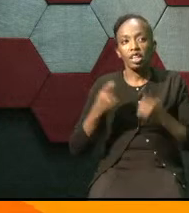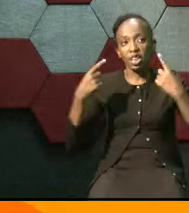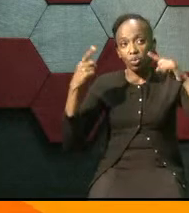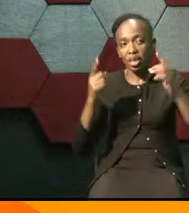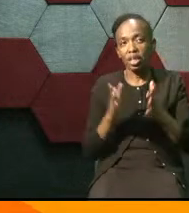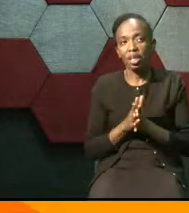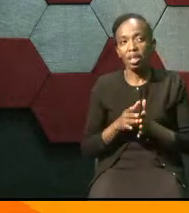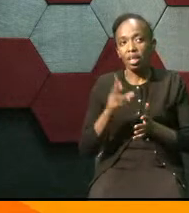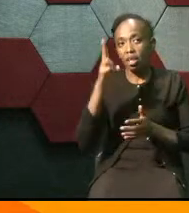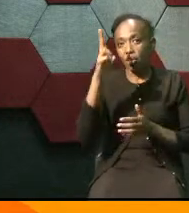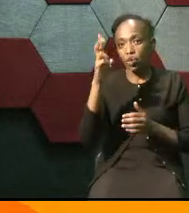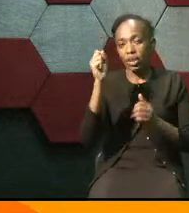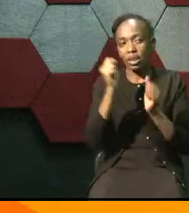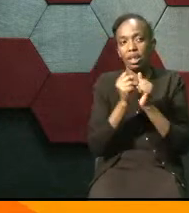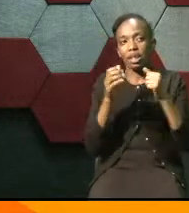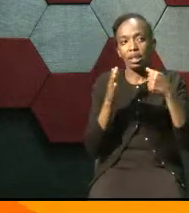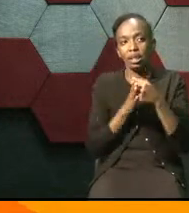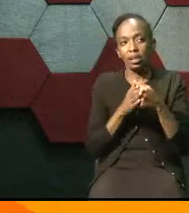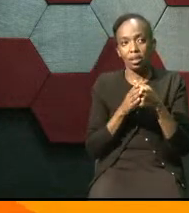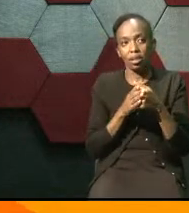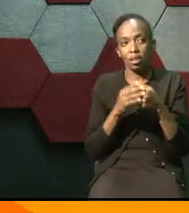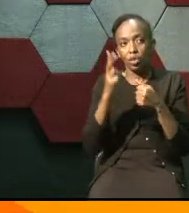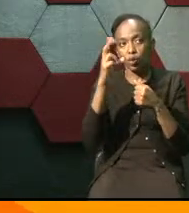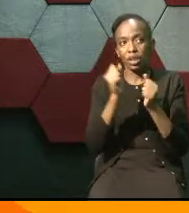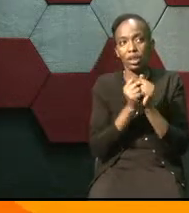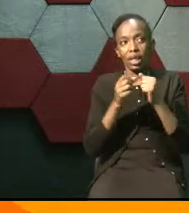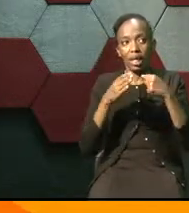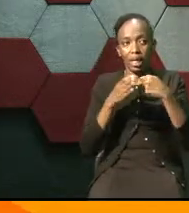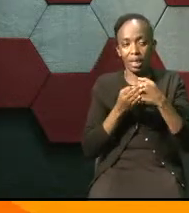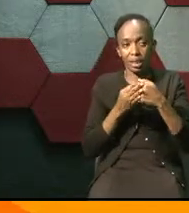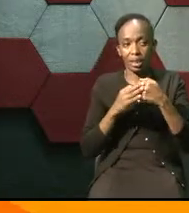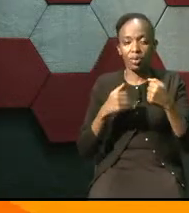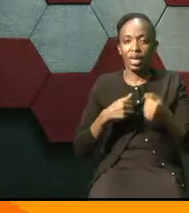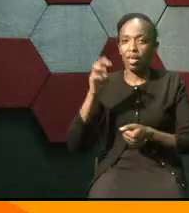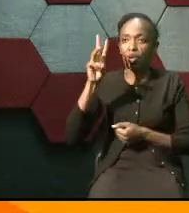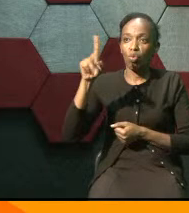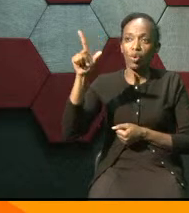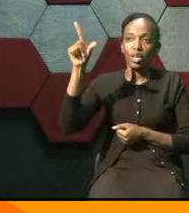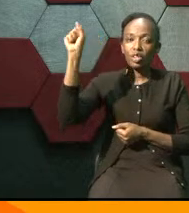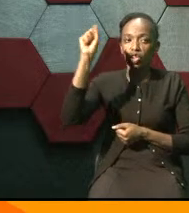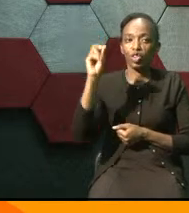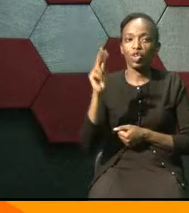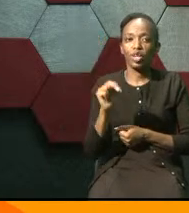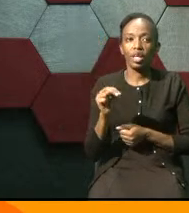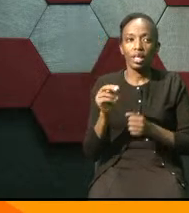So in 2018, we had Wilson and